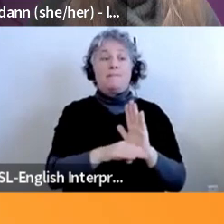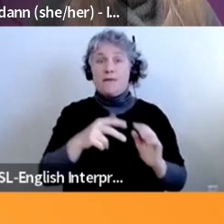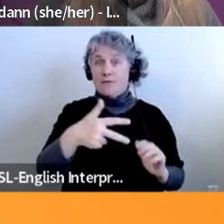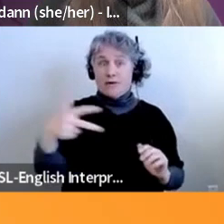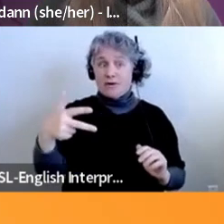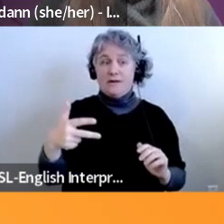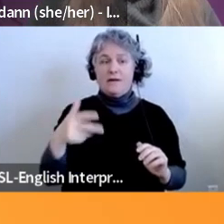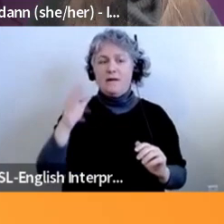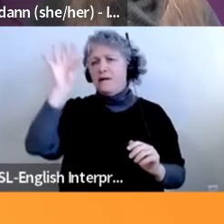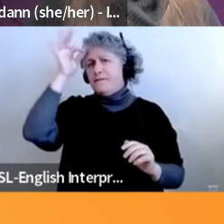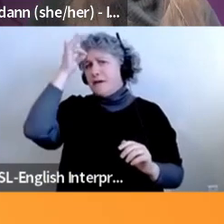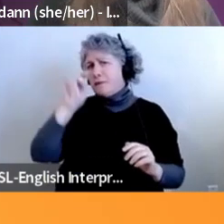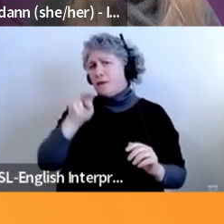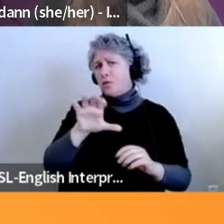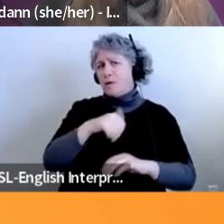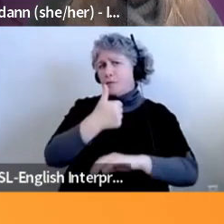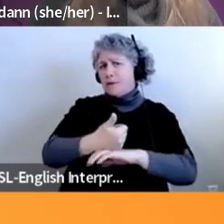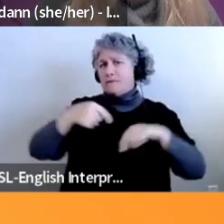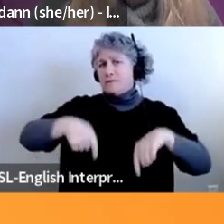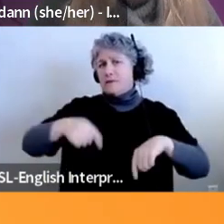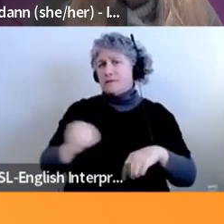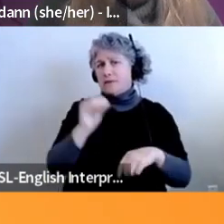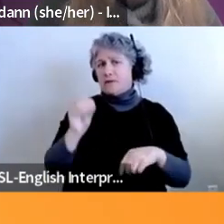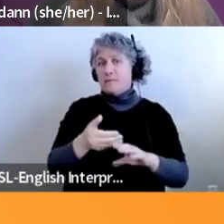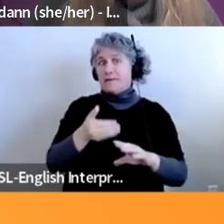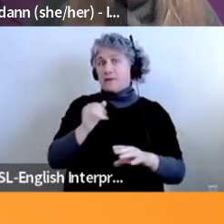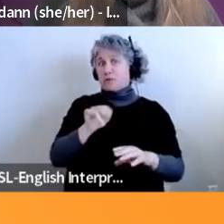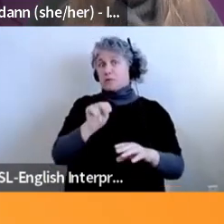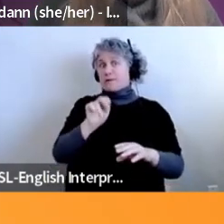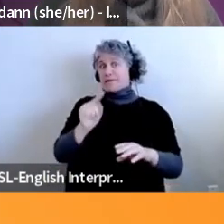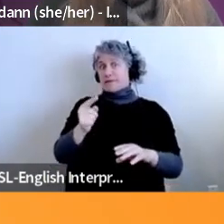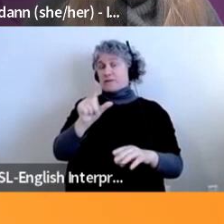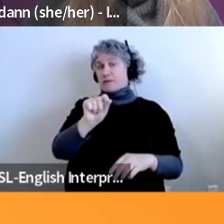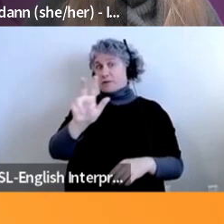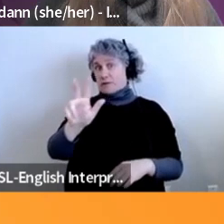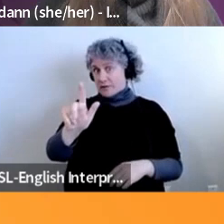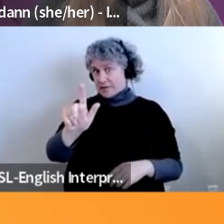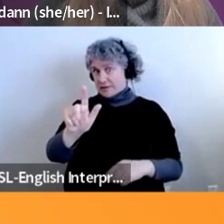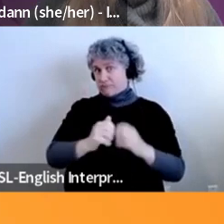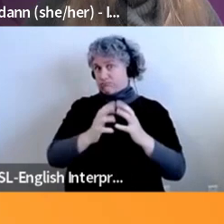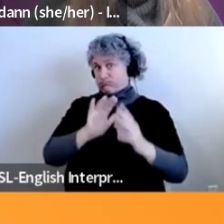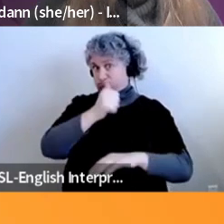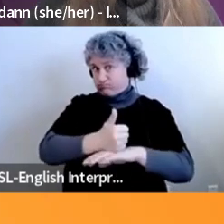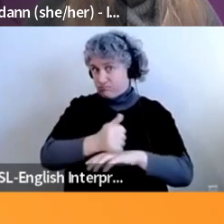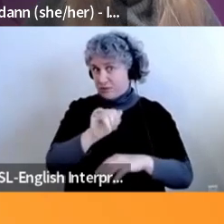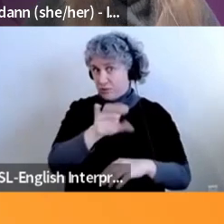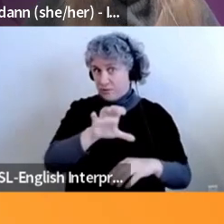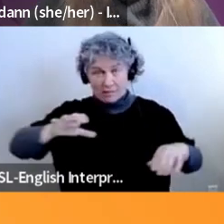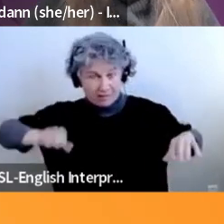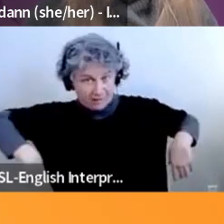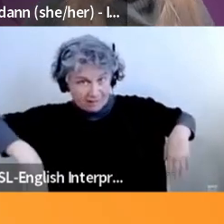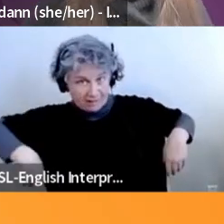incorporated federally or in Ontario by June 1st, 2023. So if you aren't incorporated yet